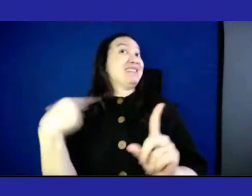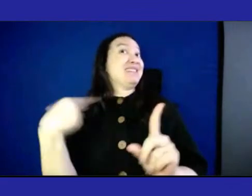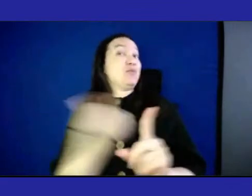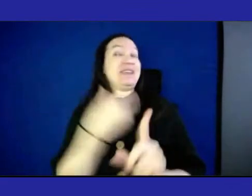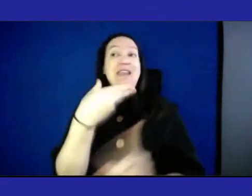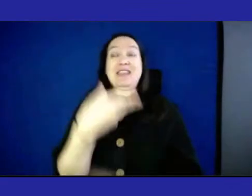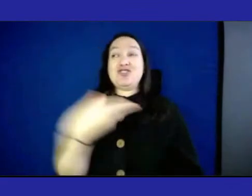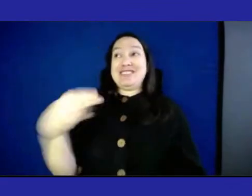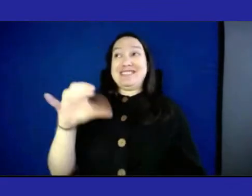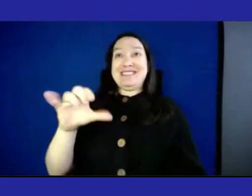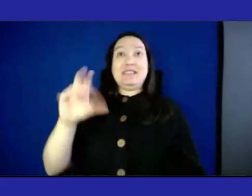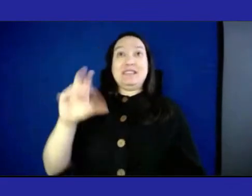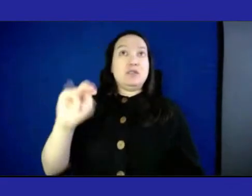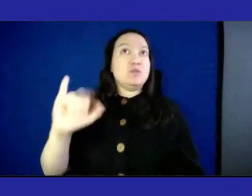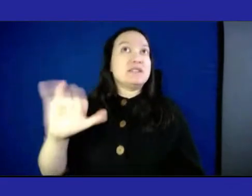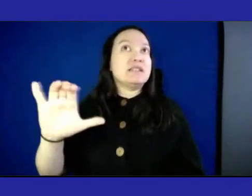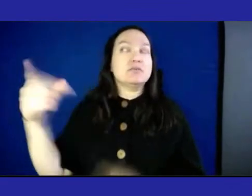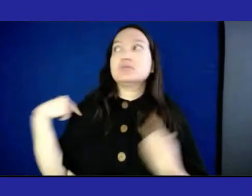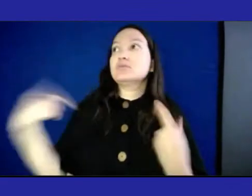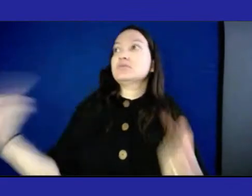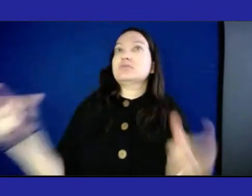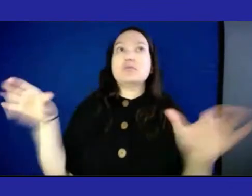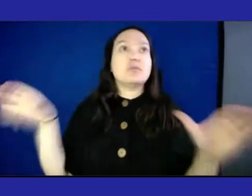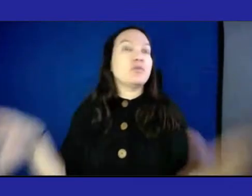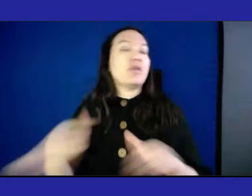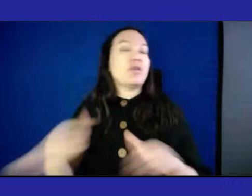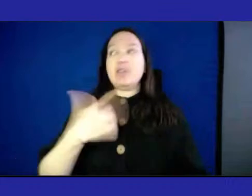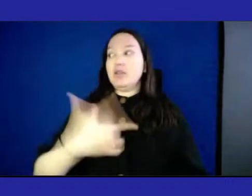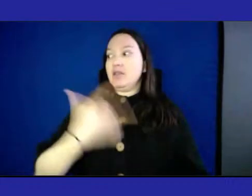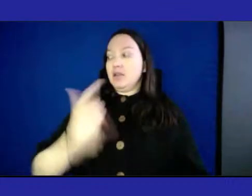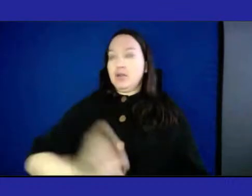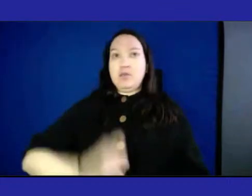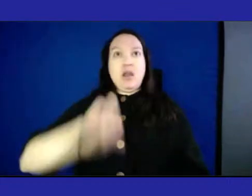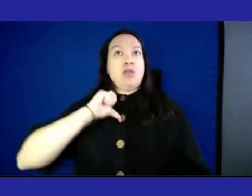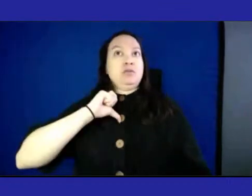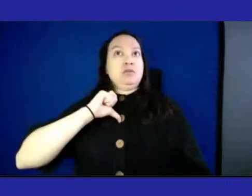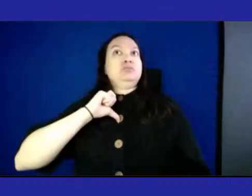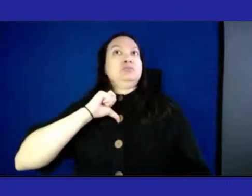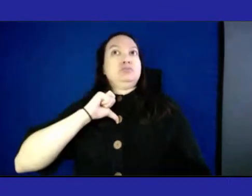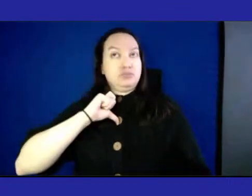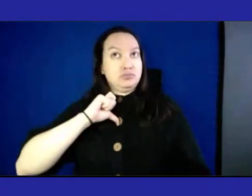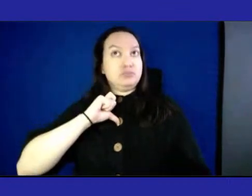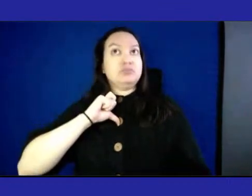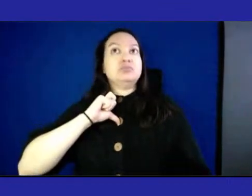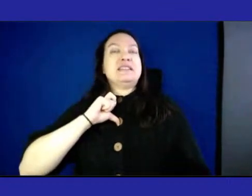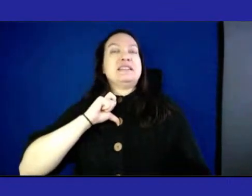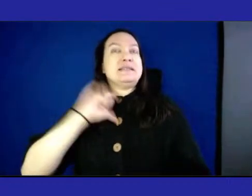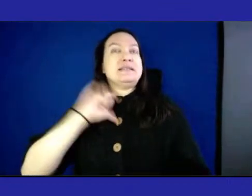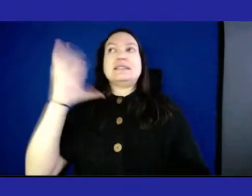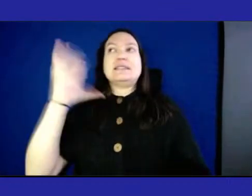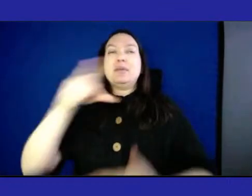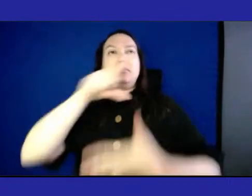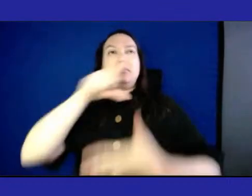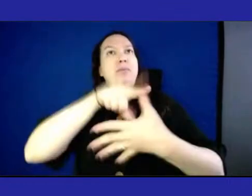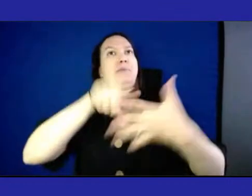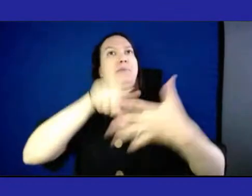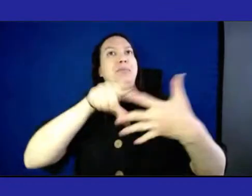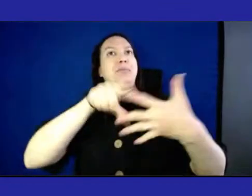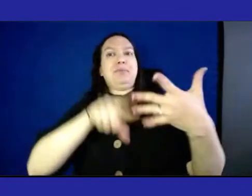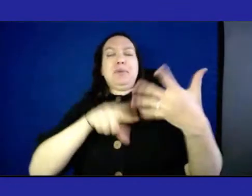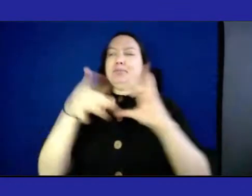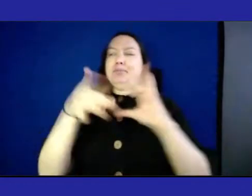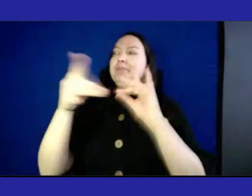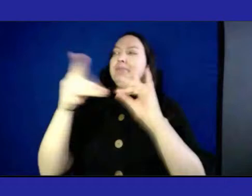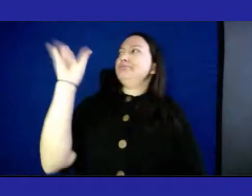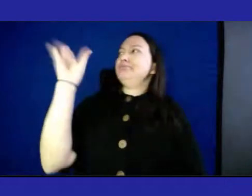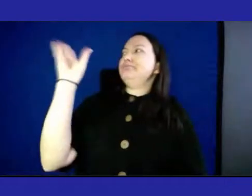York City have done, right? And I'm very proud. It's one of the bullet points when I give talks on how